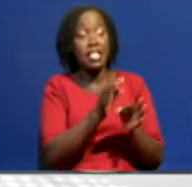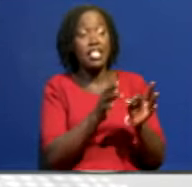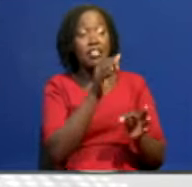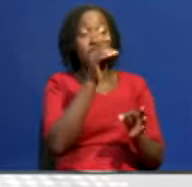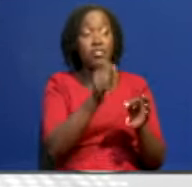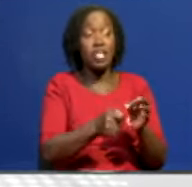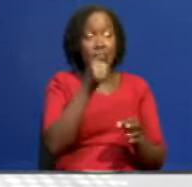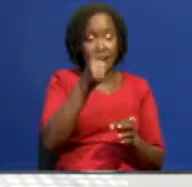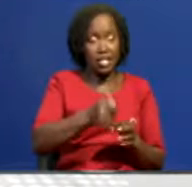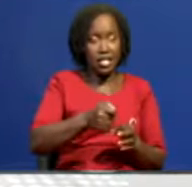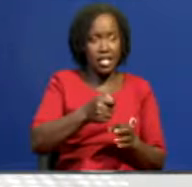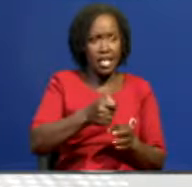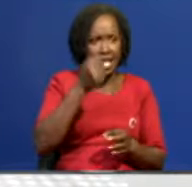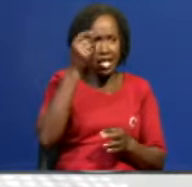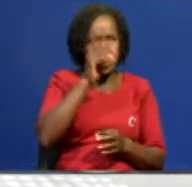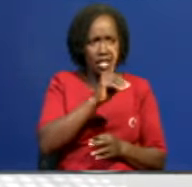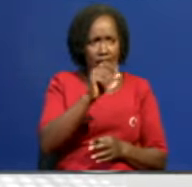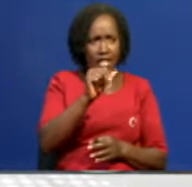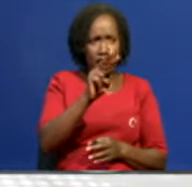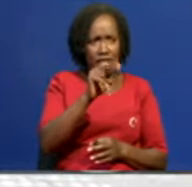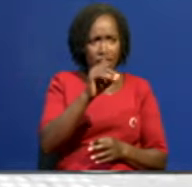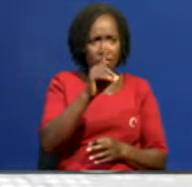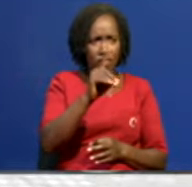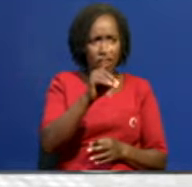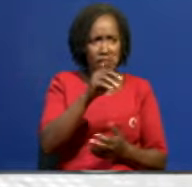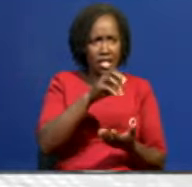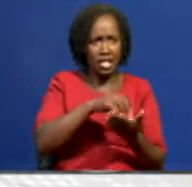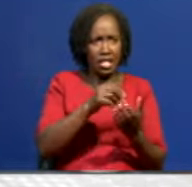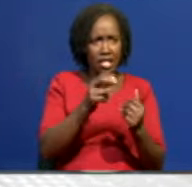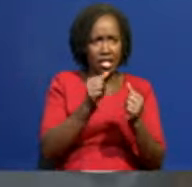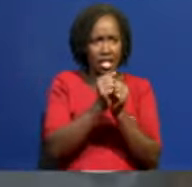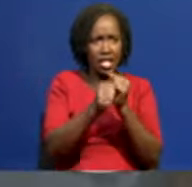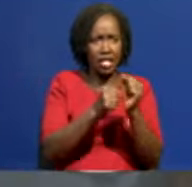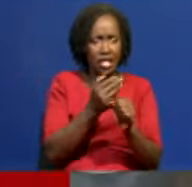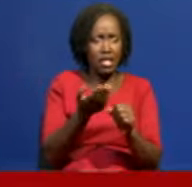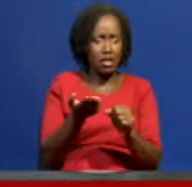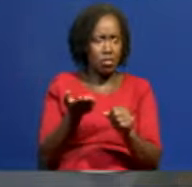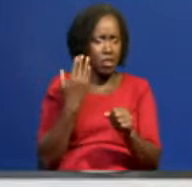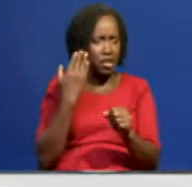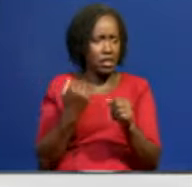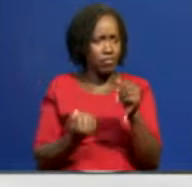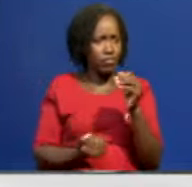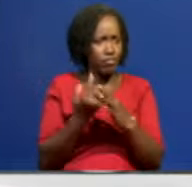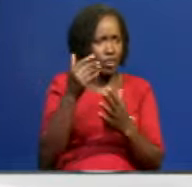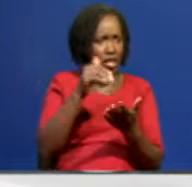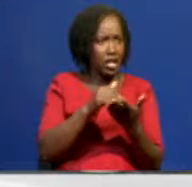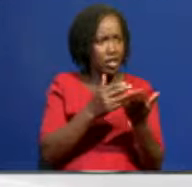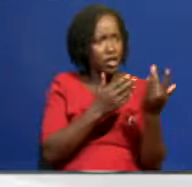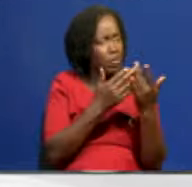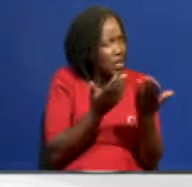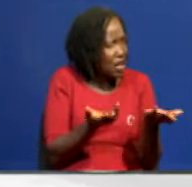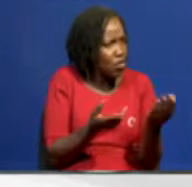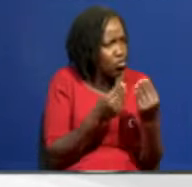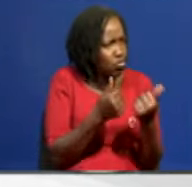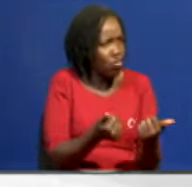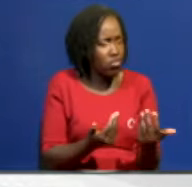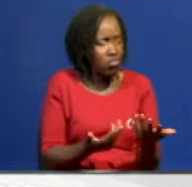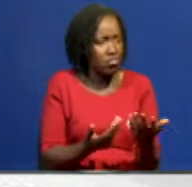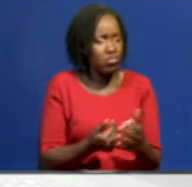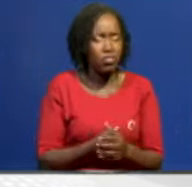David today sees a case that he saw 10 years ago coming up again, how do you expect him to handle that?